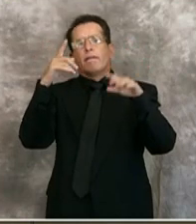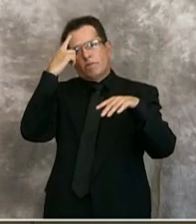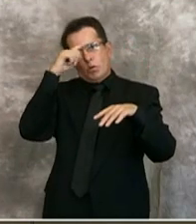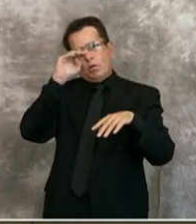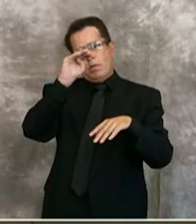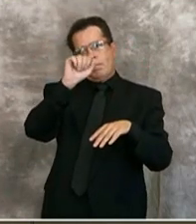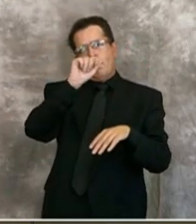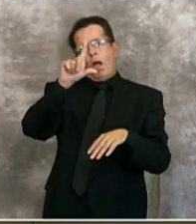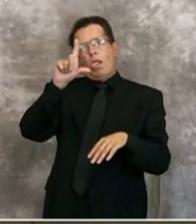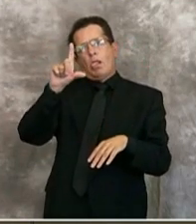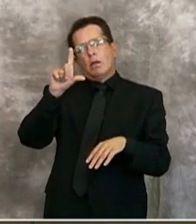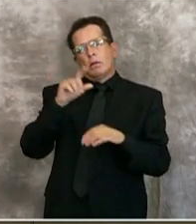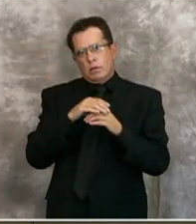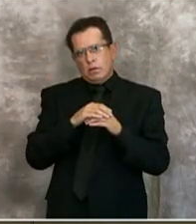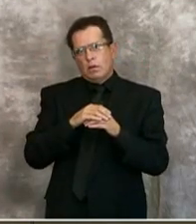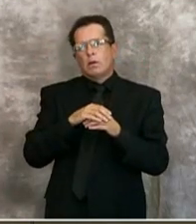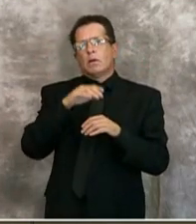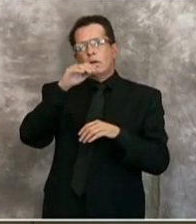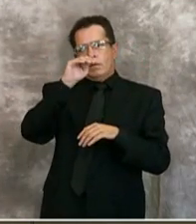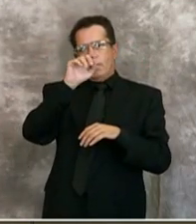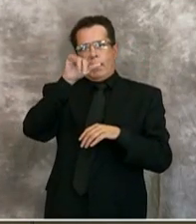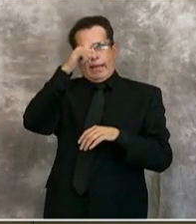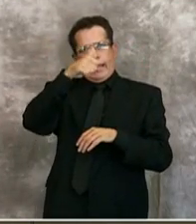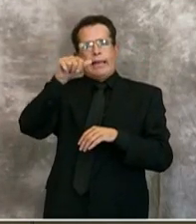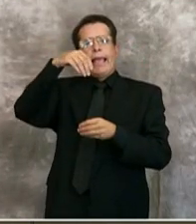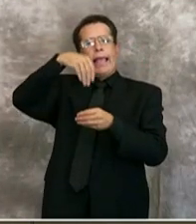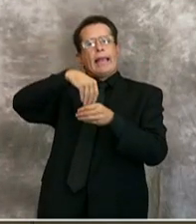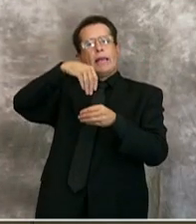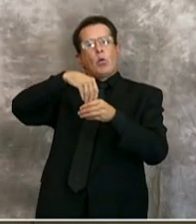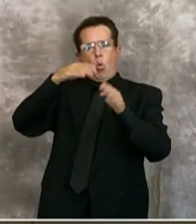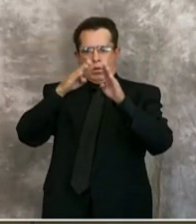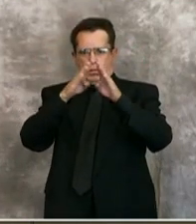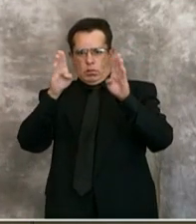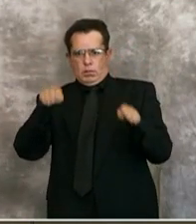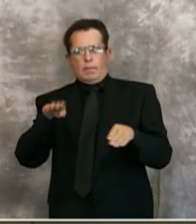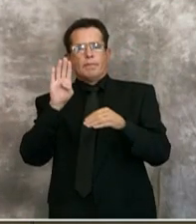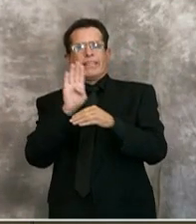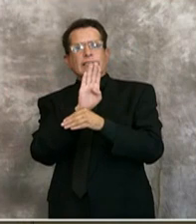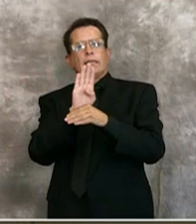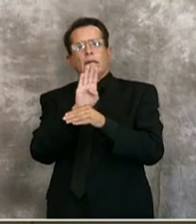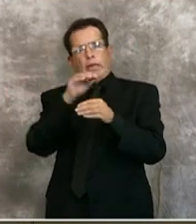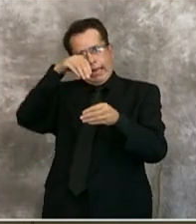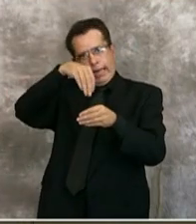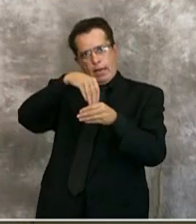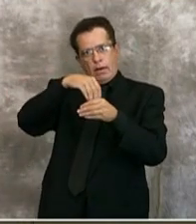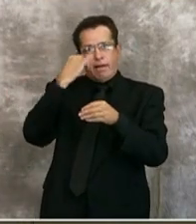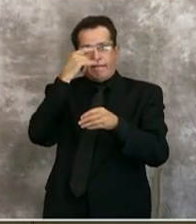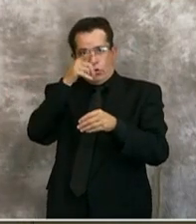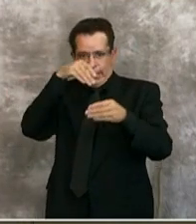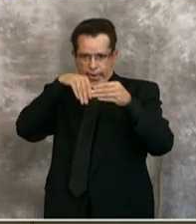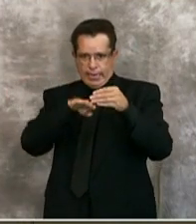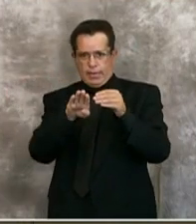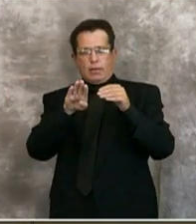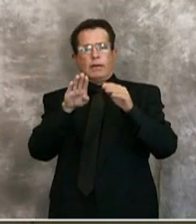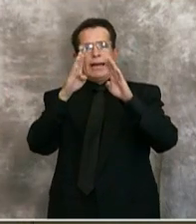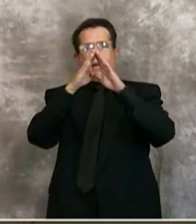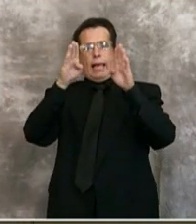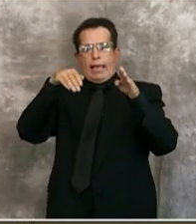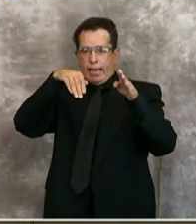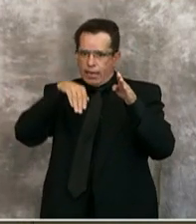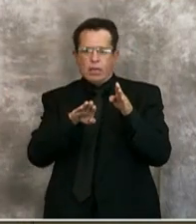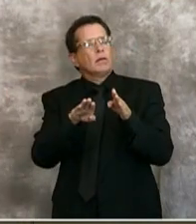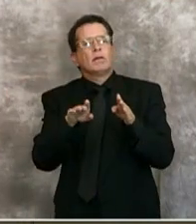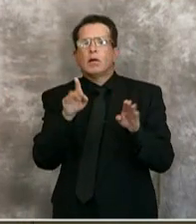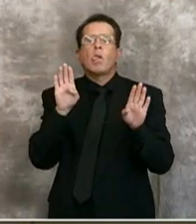malls. Indoor businesses that you can only enter them from inside will